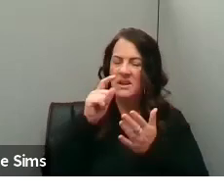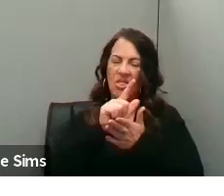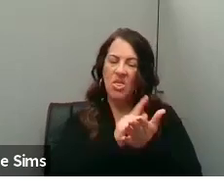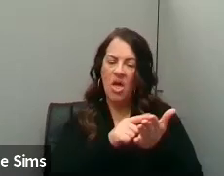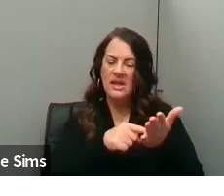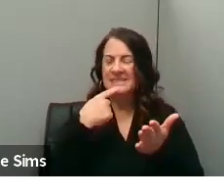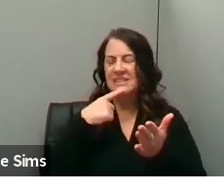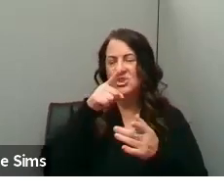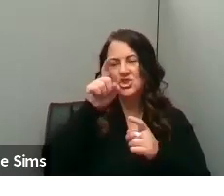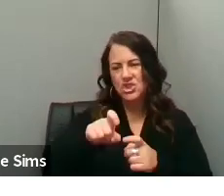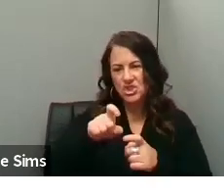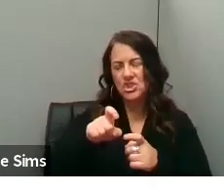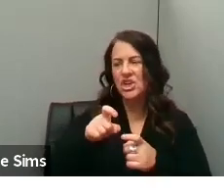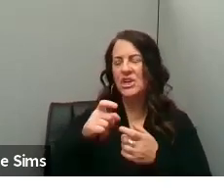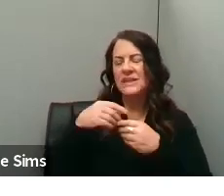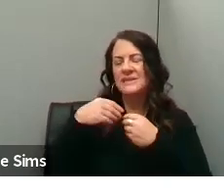consideration.